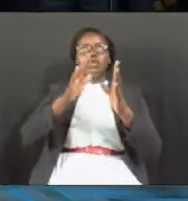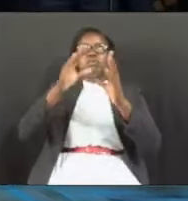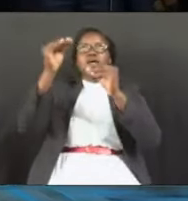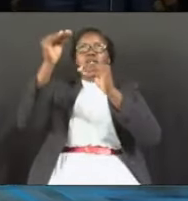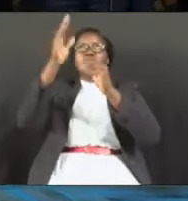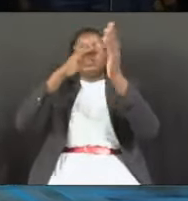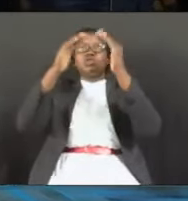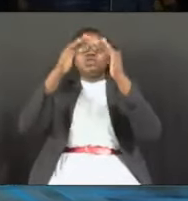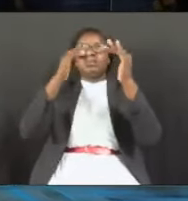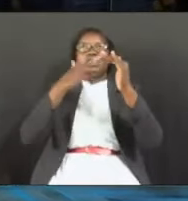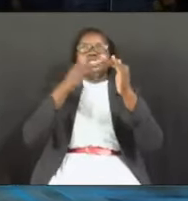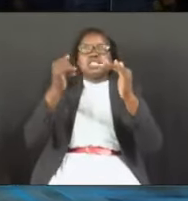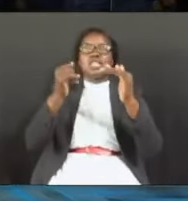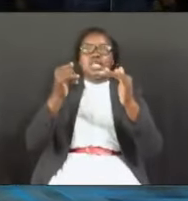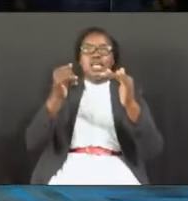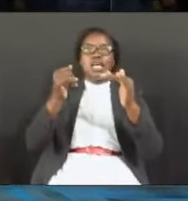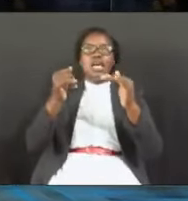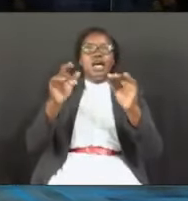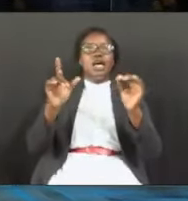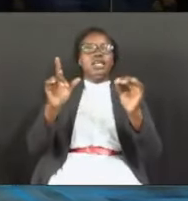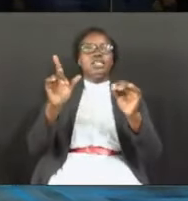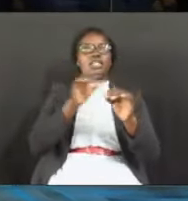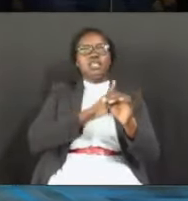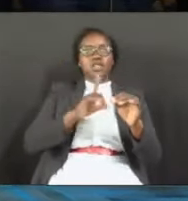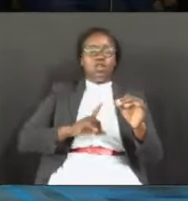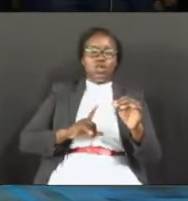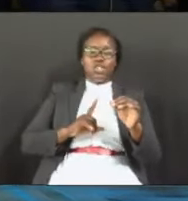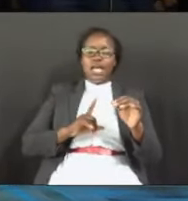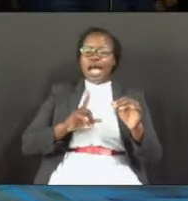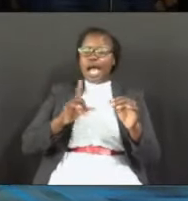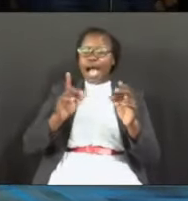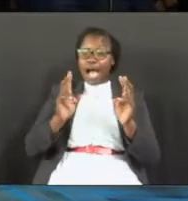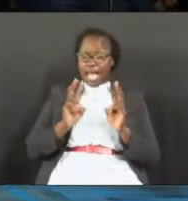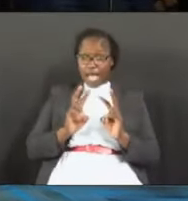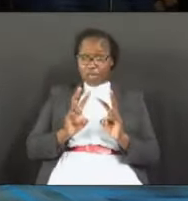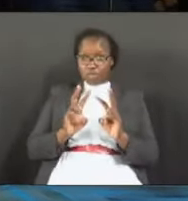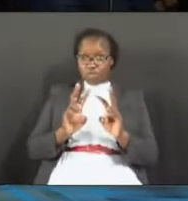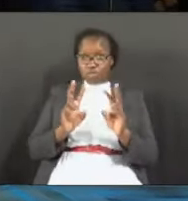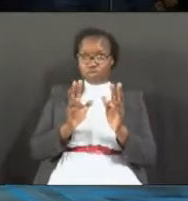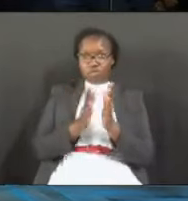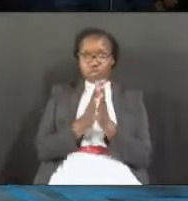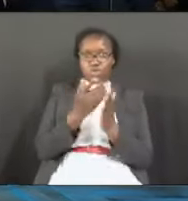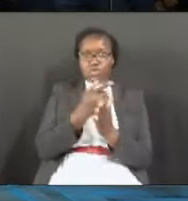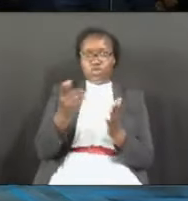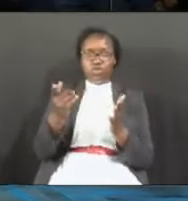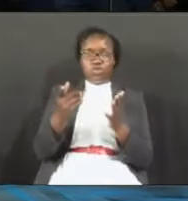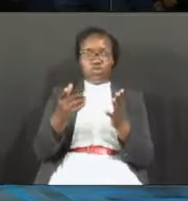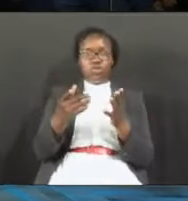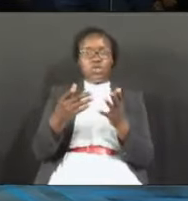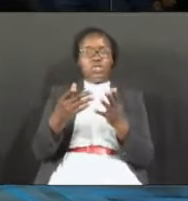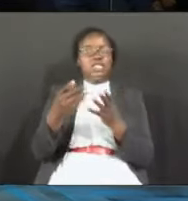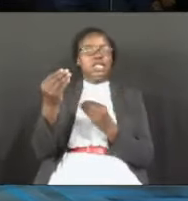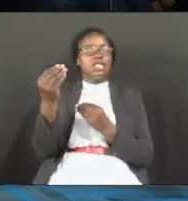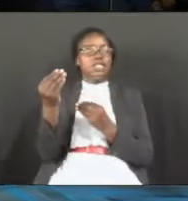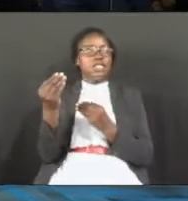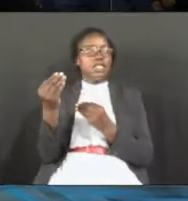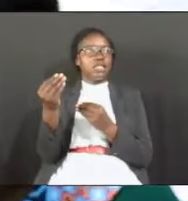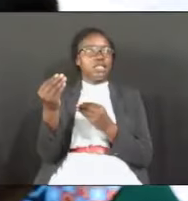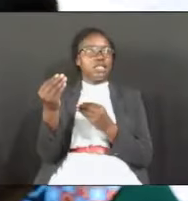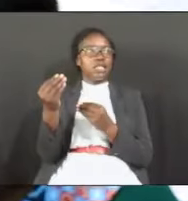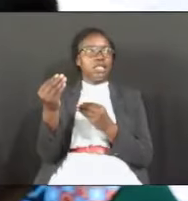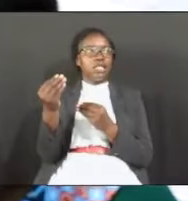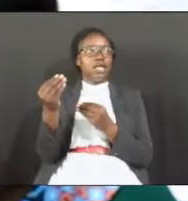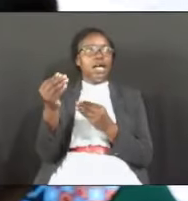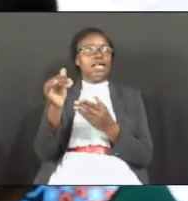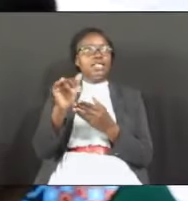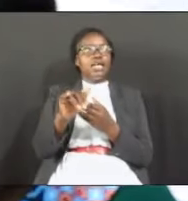said, "And lo, I am with you till the end." That to